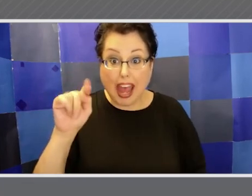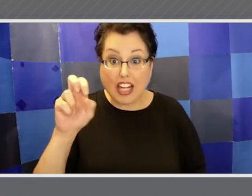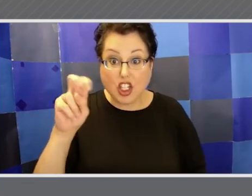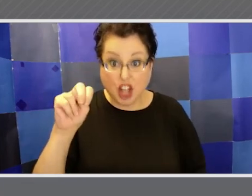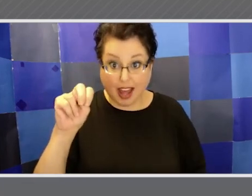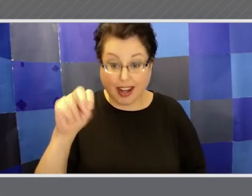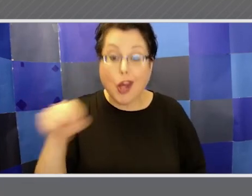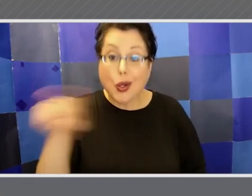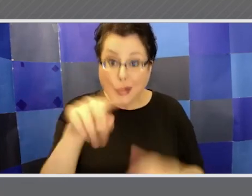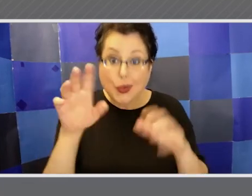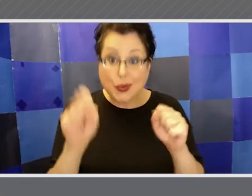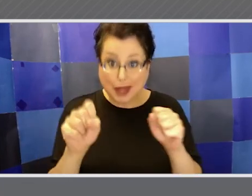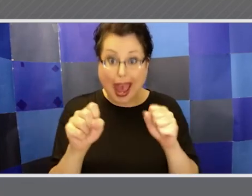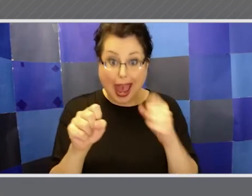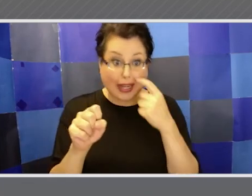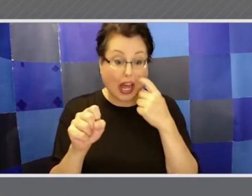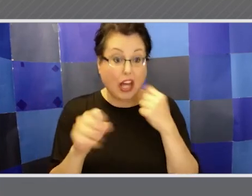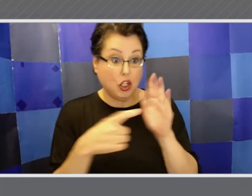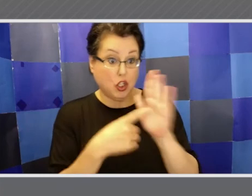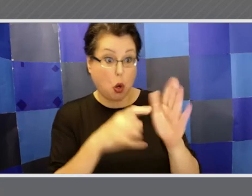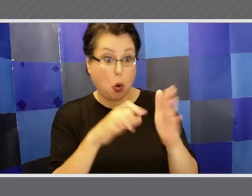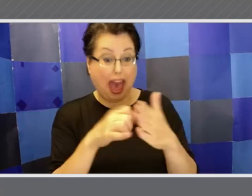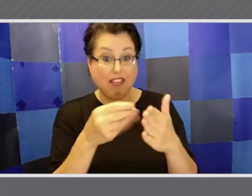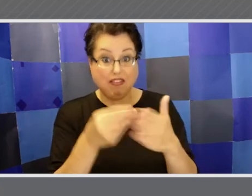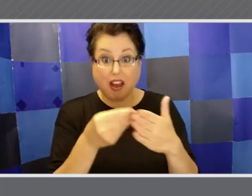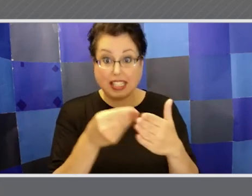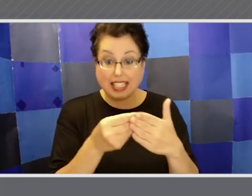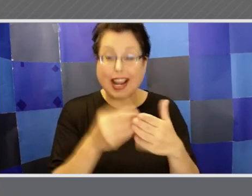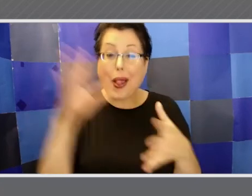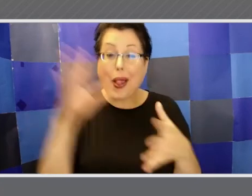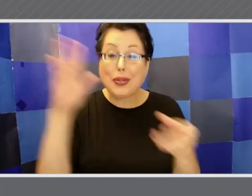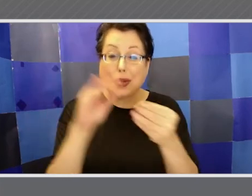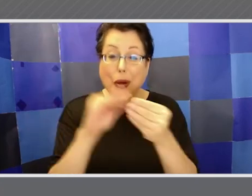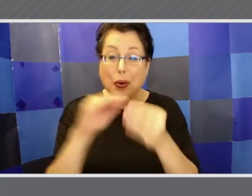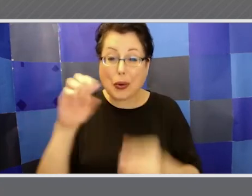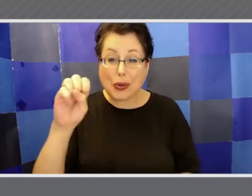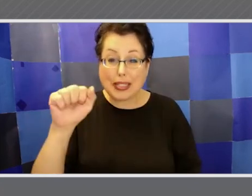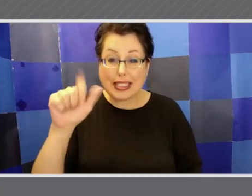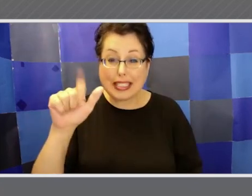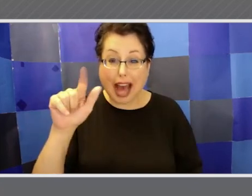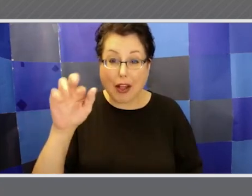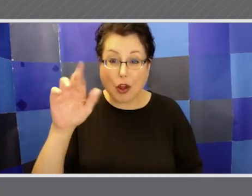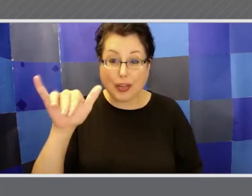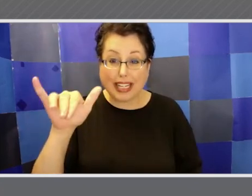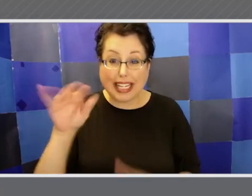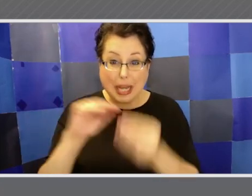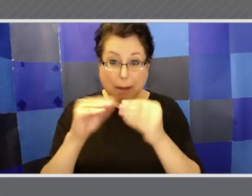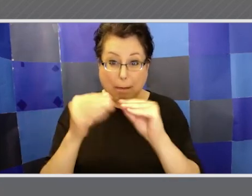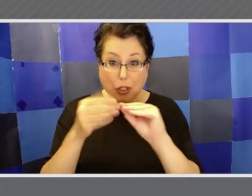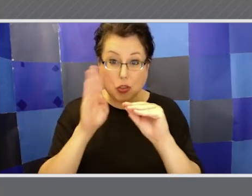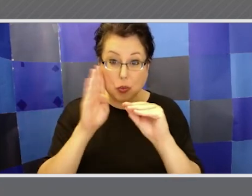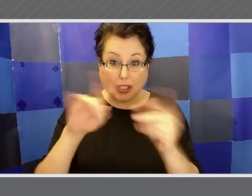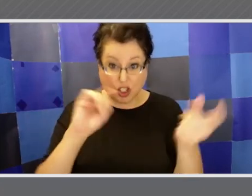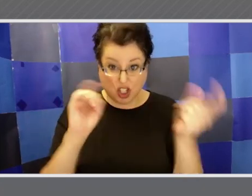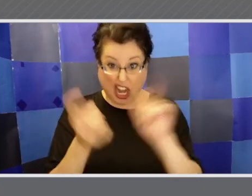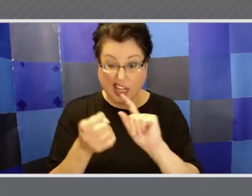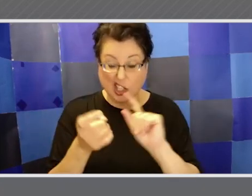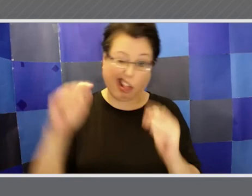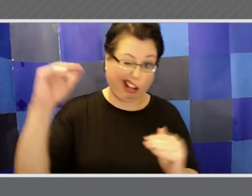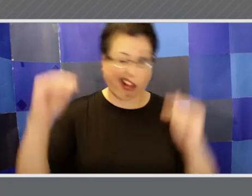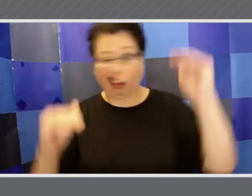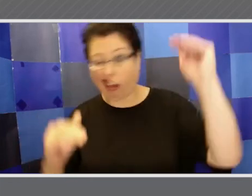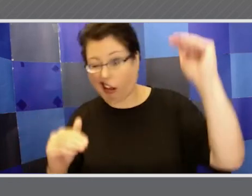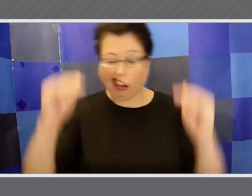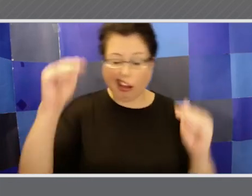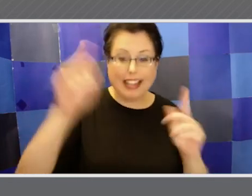reflect American Rescue Plan funding. The total salary numbers will change pretty drastically.